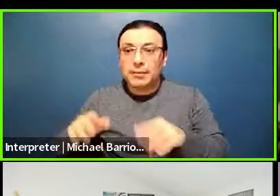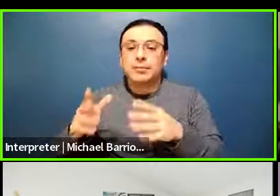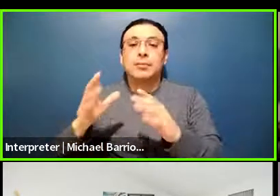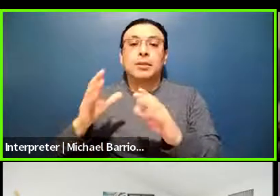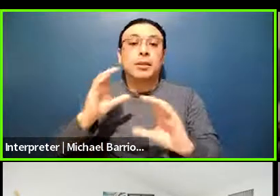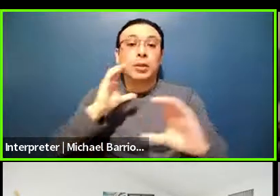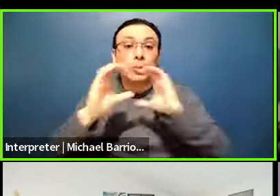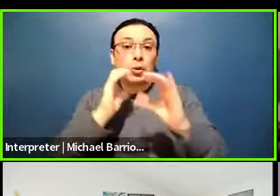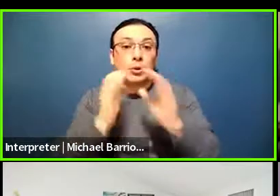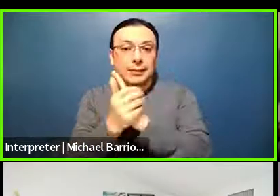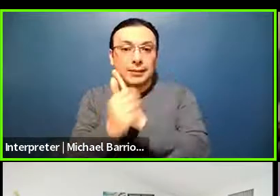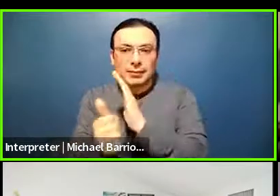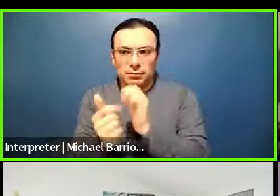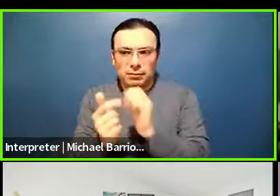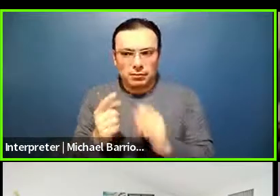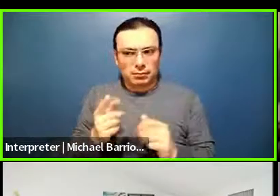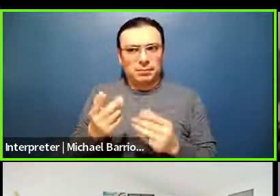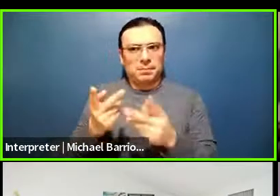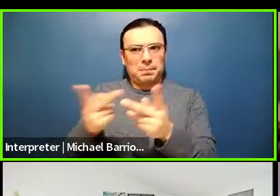skill.